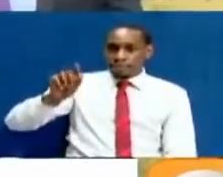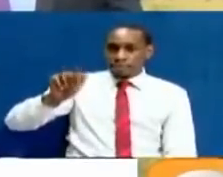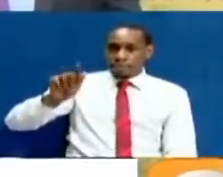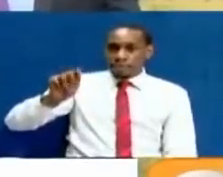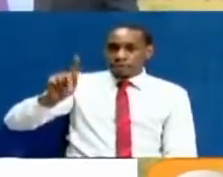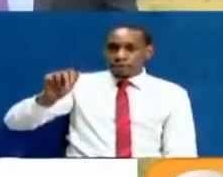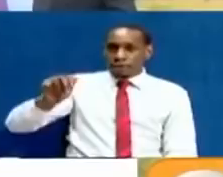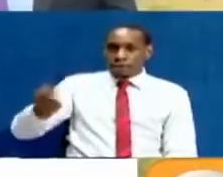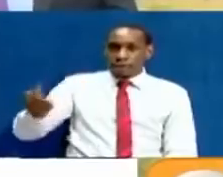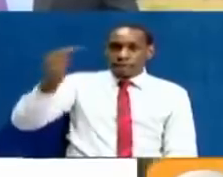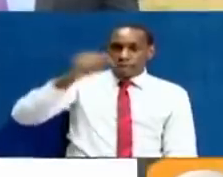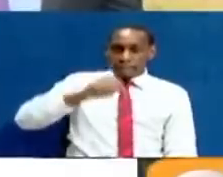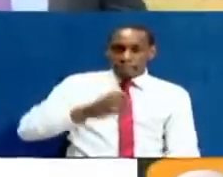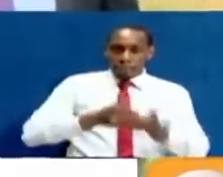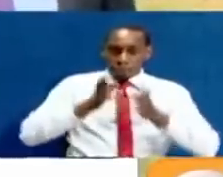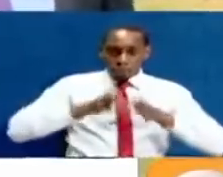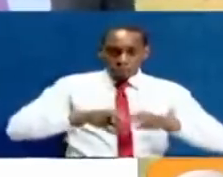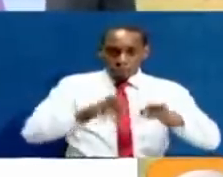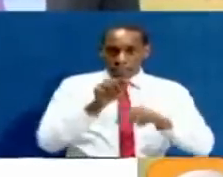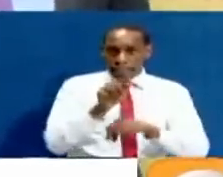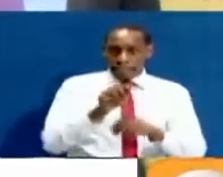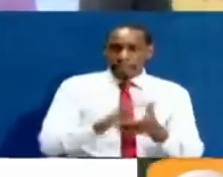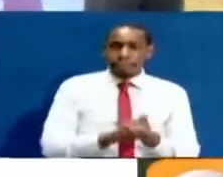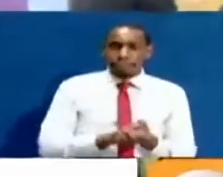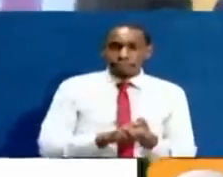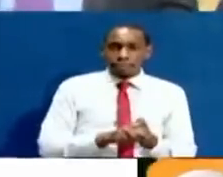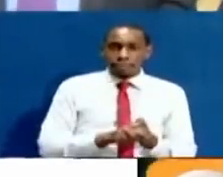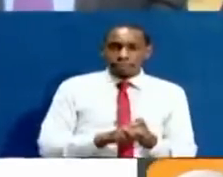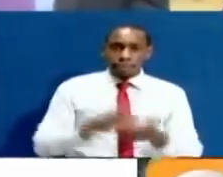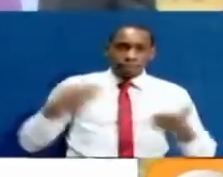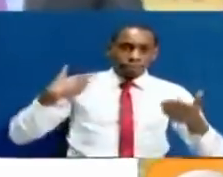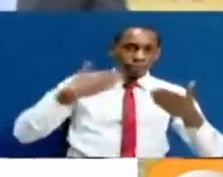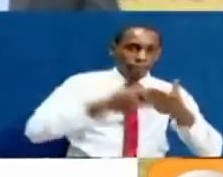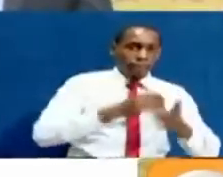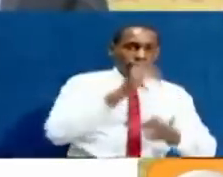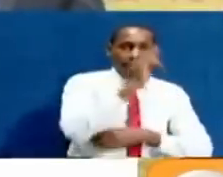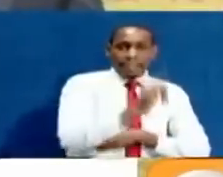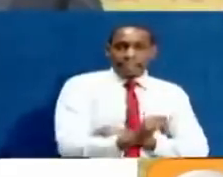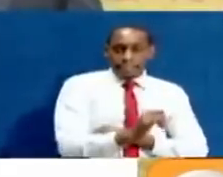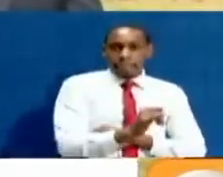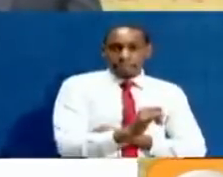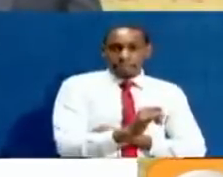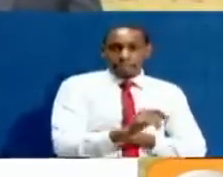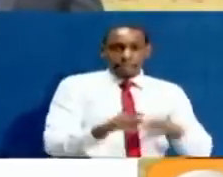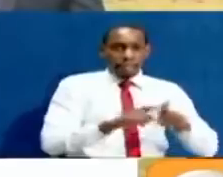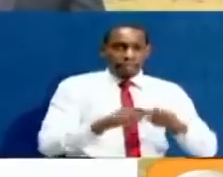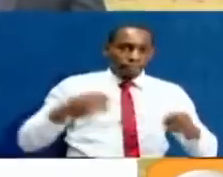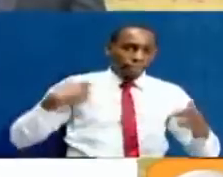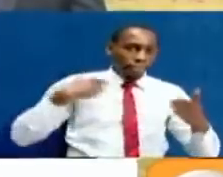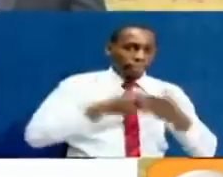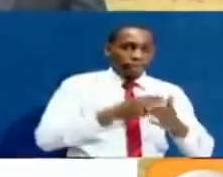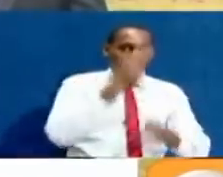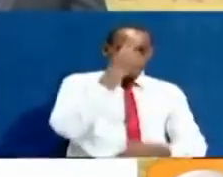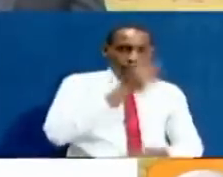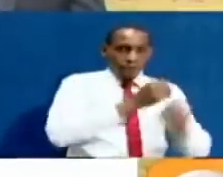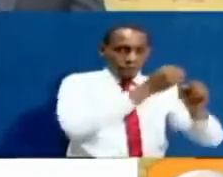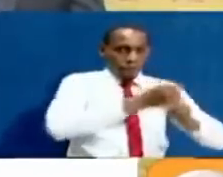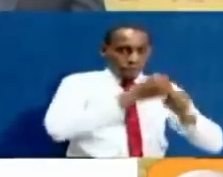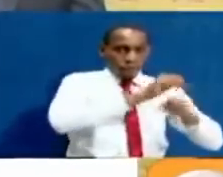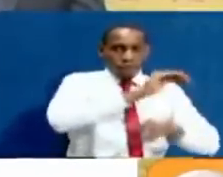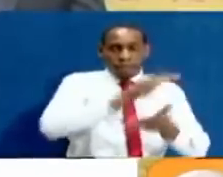ukuje, kupitia barabara hii, mpaka Isinya, mpaka Gong Town,